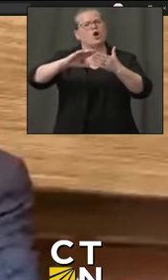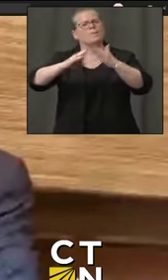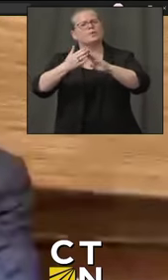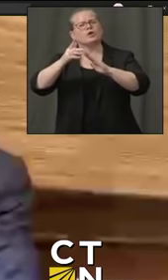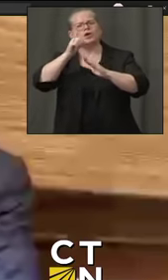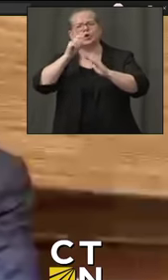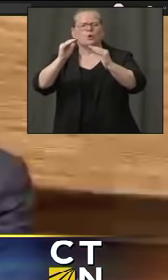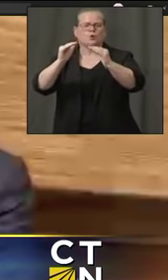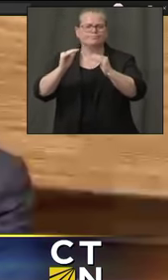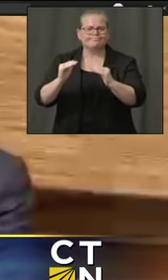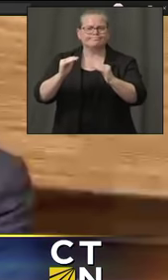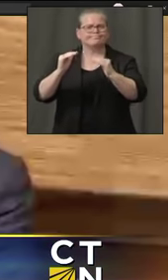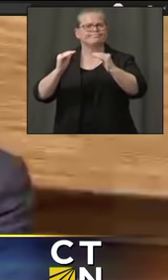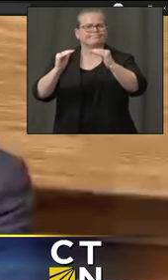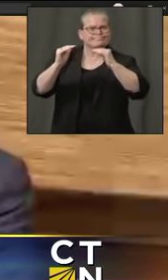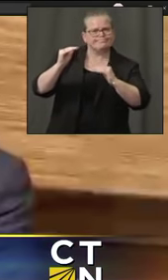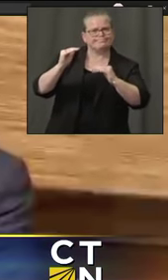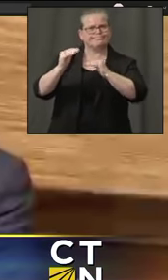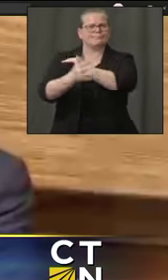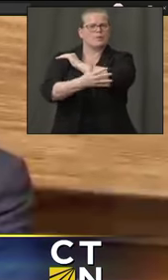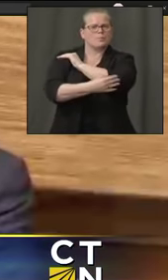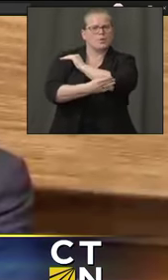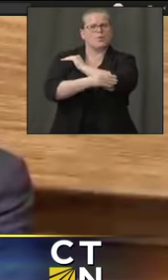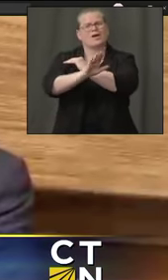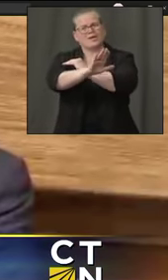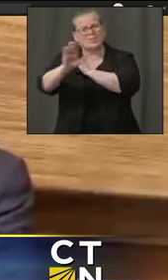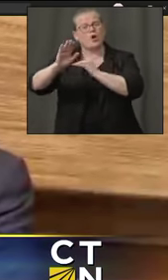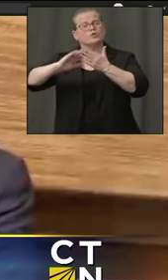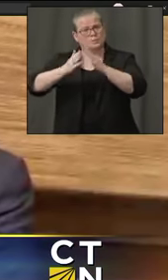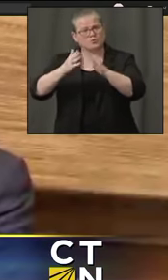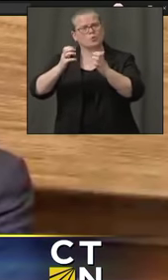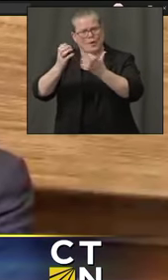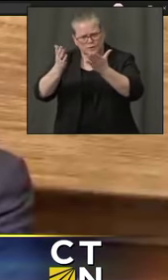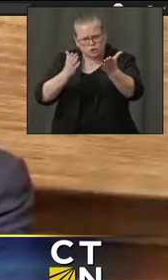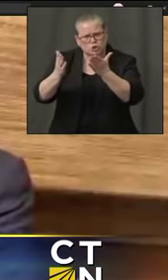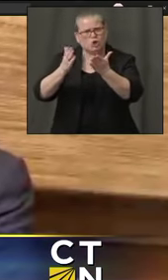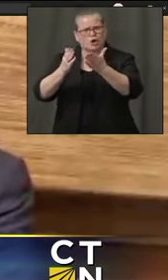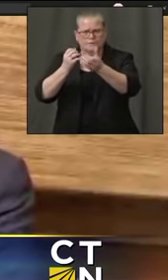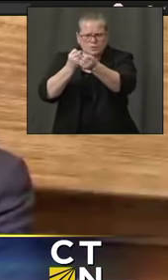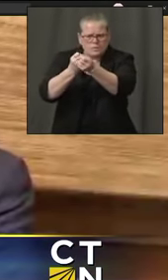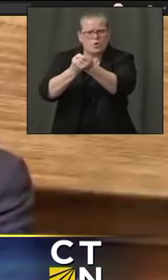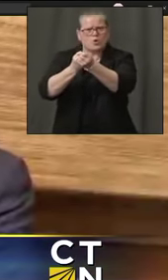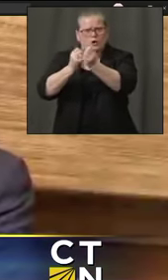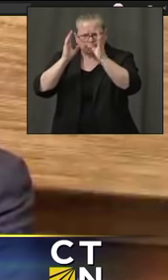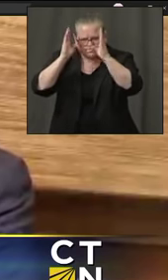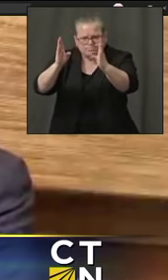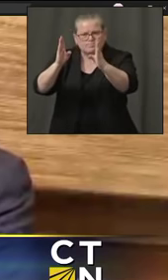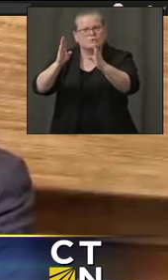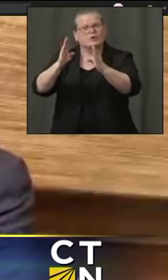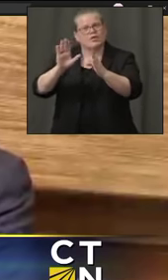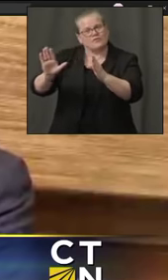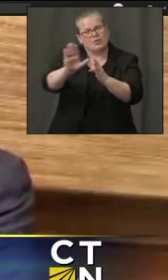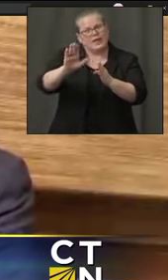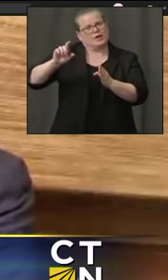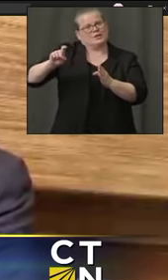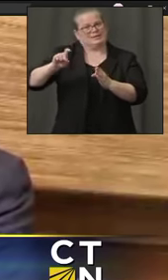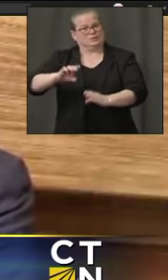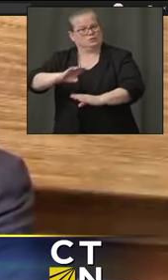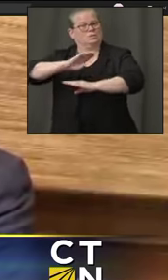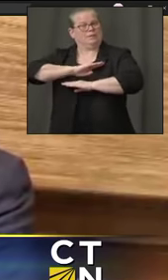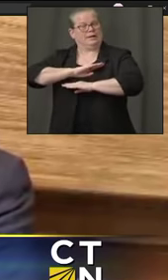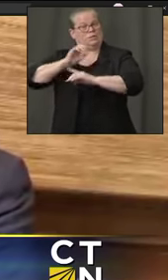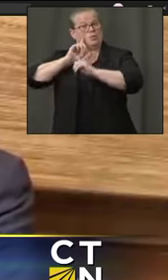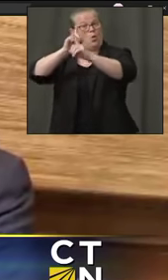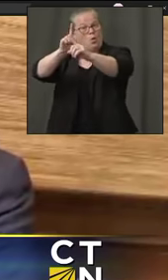there. And we partnered with a number of organizations, but including the National Medical Association, to help improve access to testing